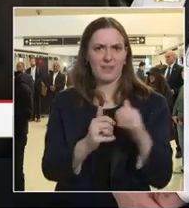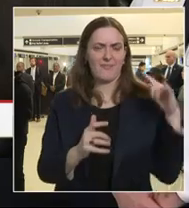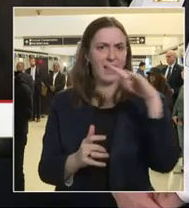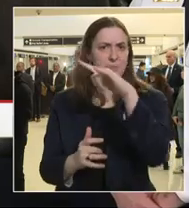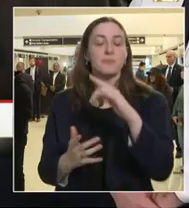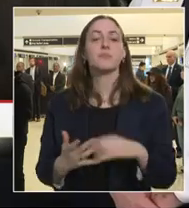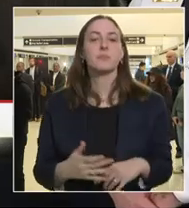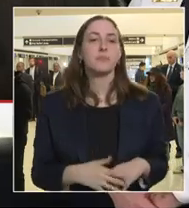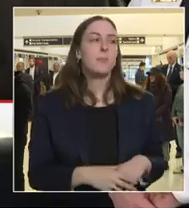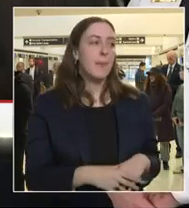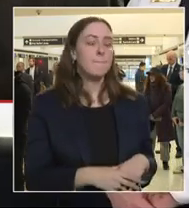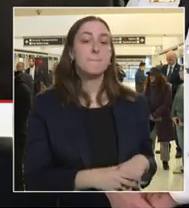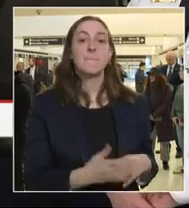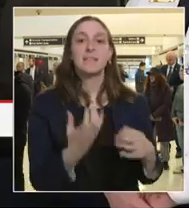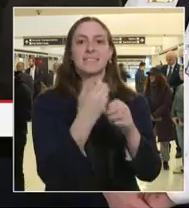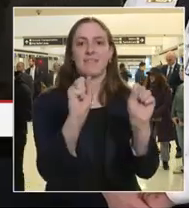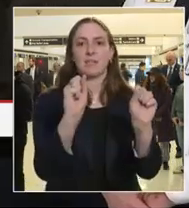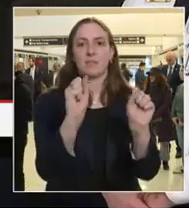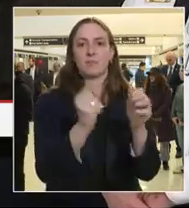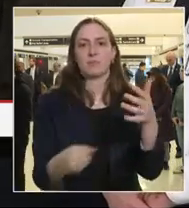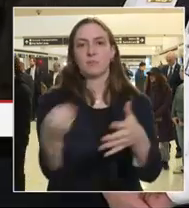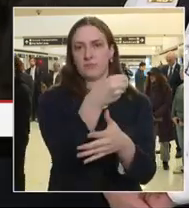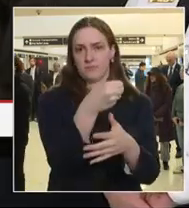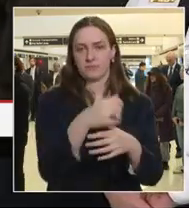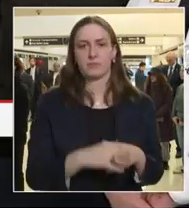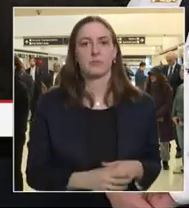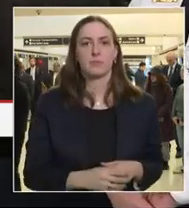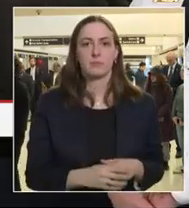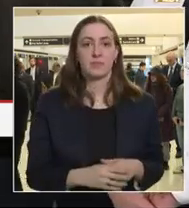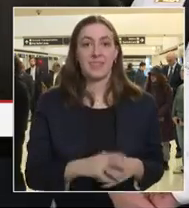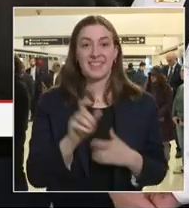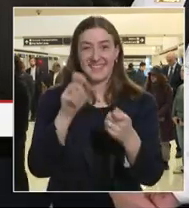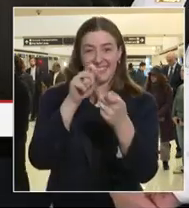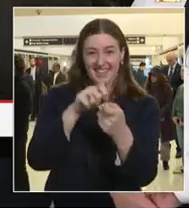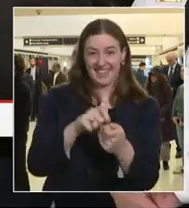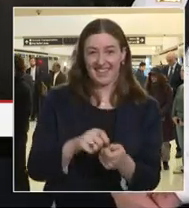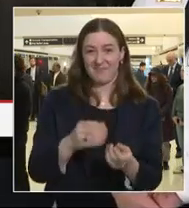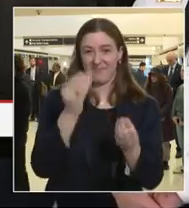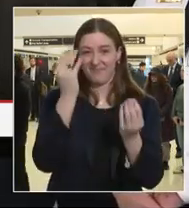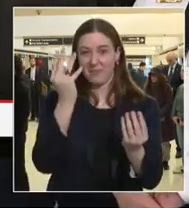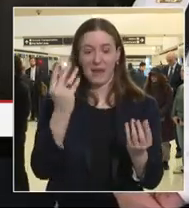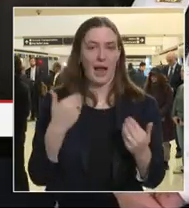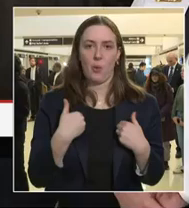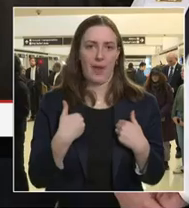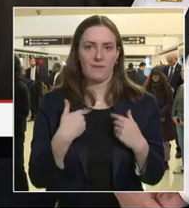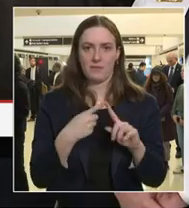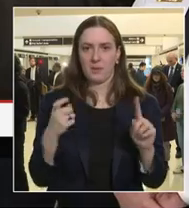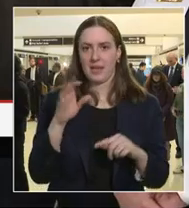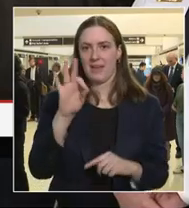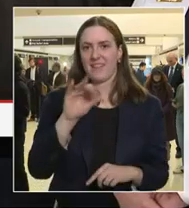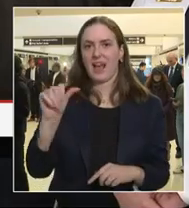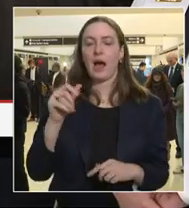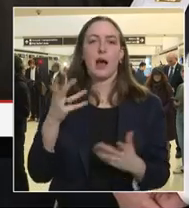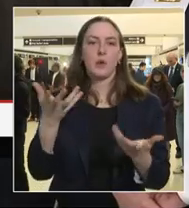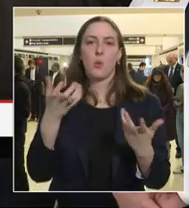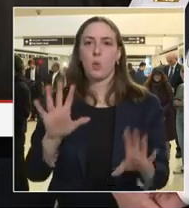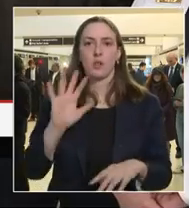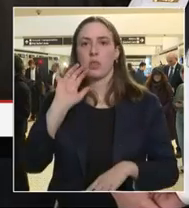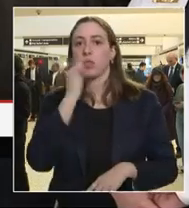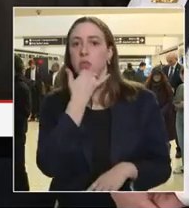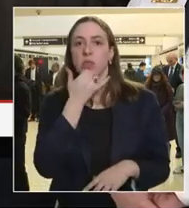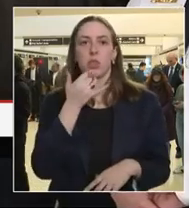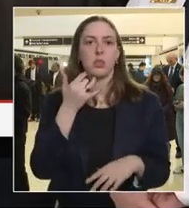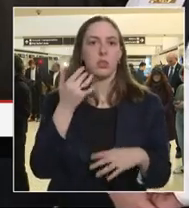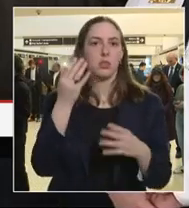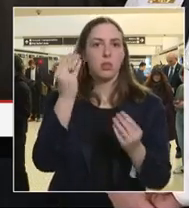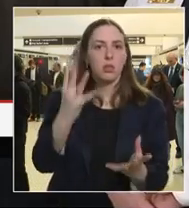safety is paramount, and I don't have that information quite yet from the FAA, so I don't want to provide an information I don't want to